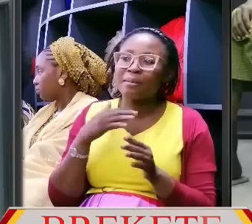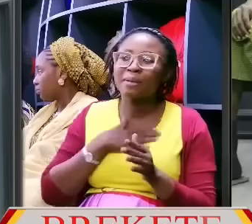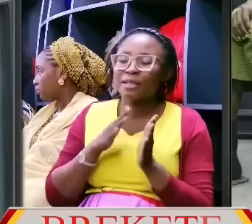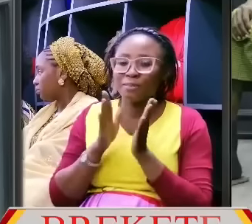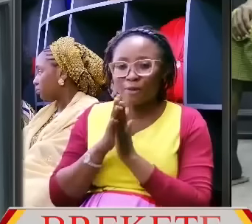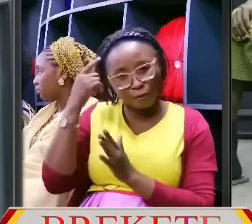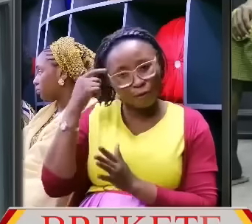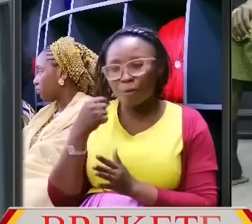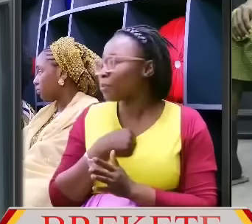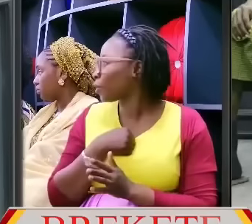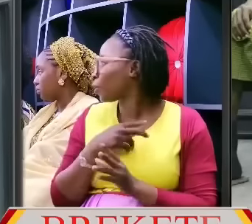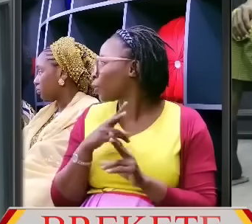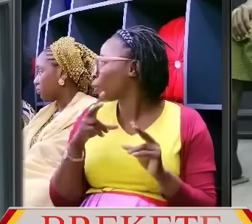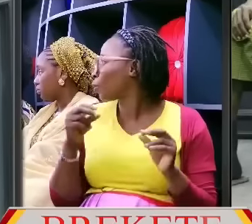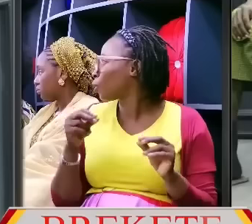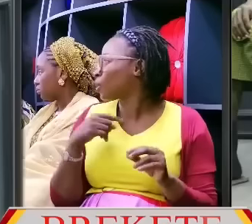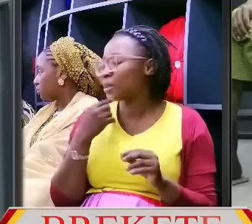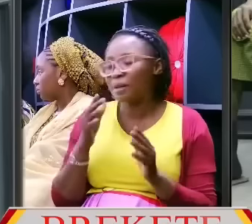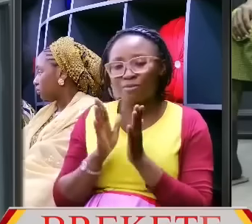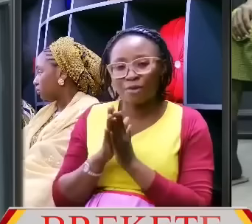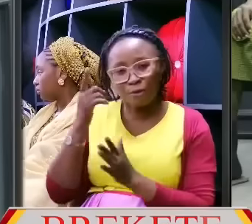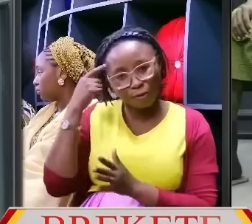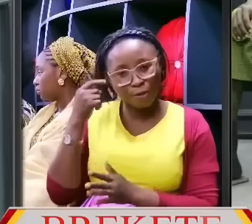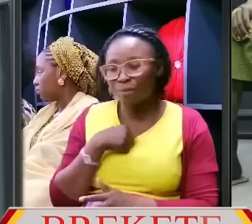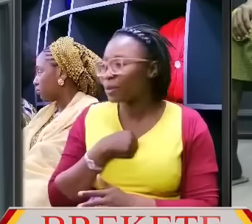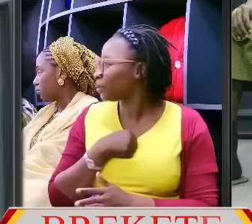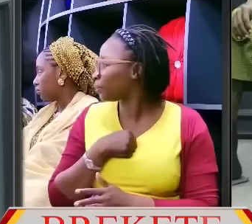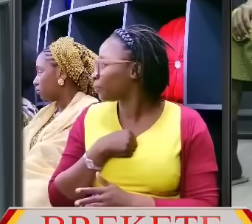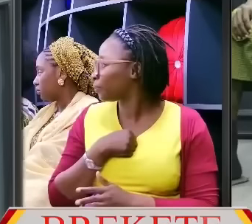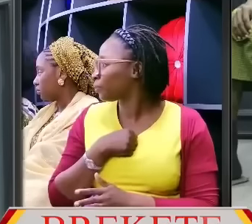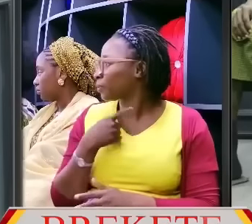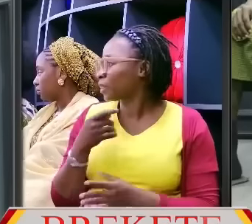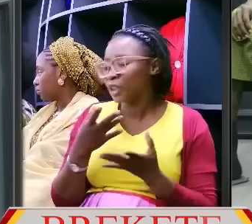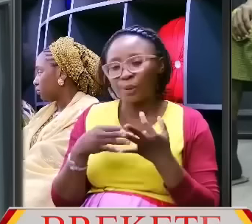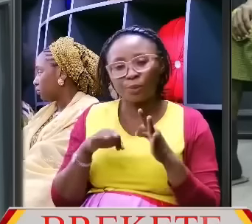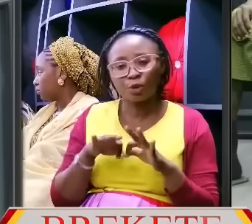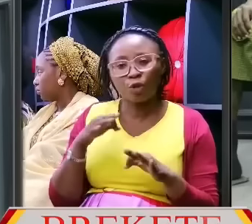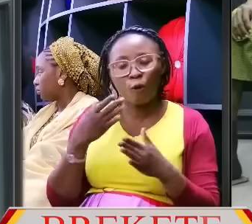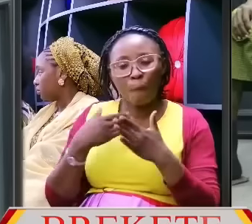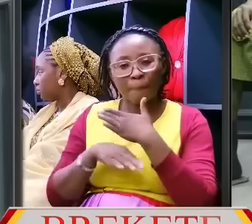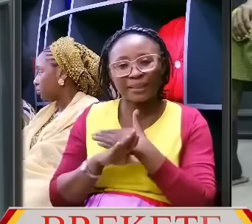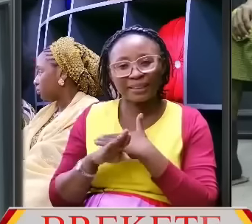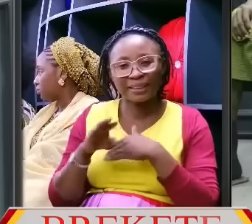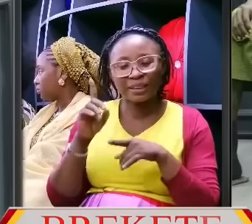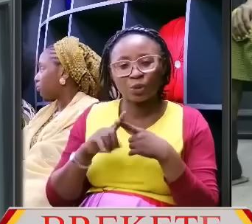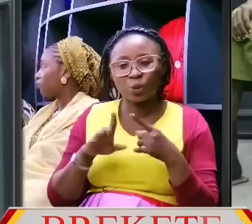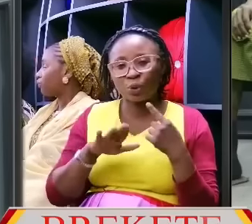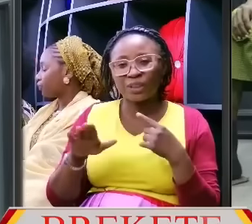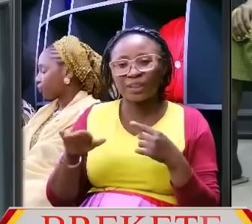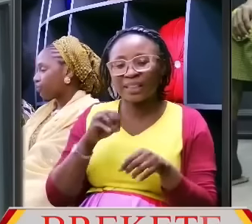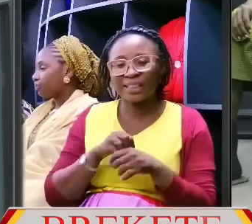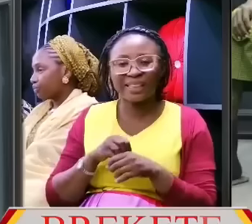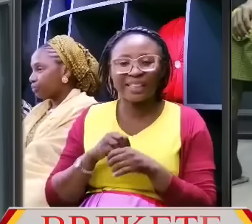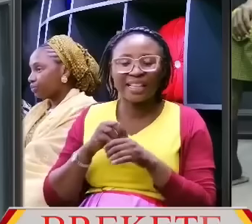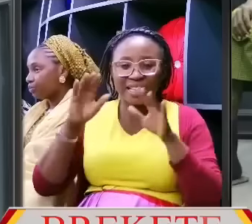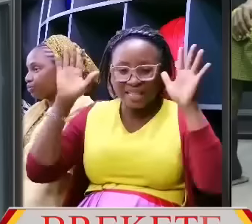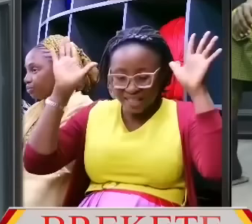him. None of them even think of make we pray for him. The essence of giving birth to children in